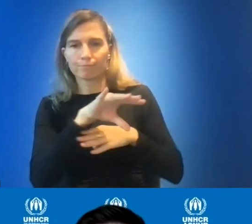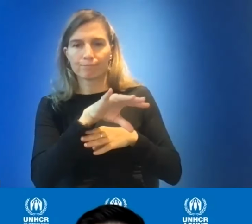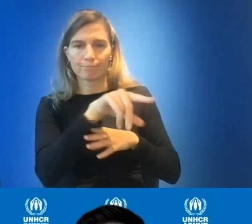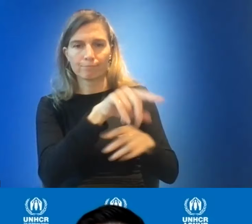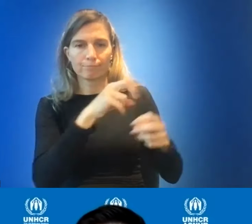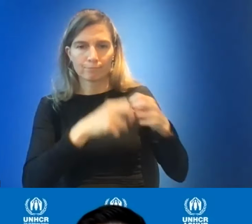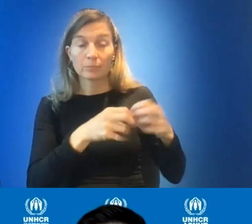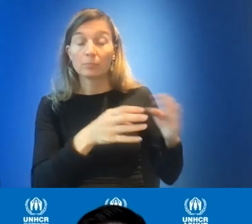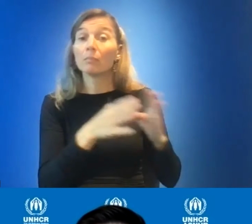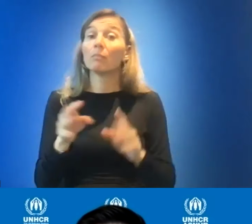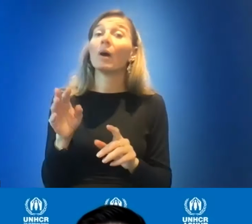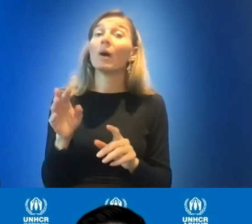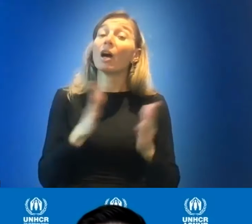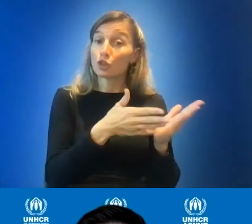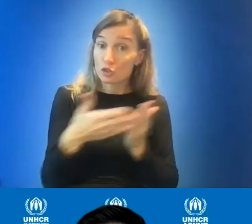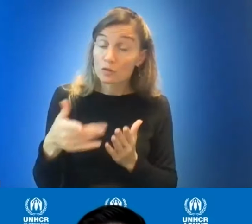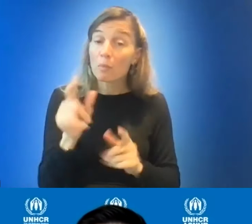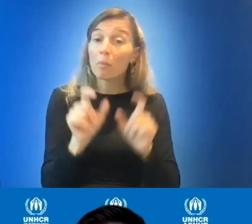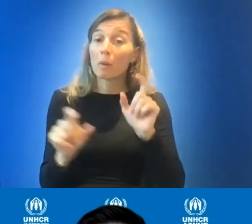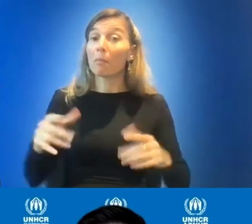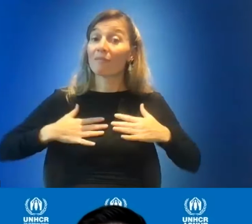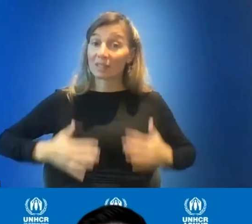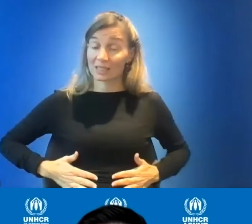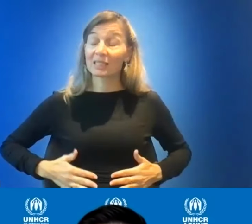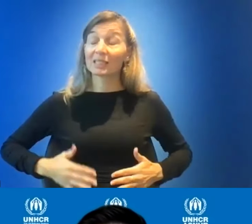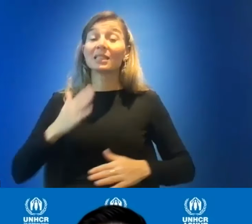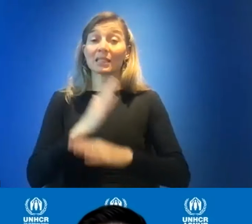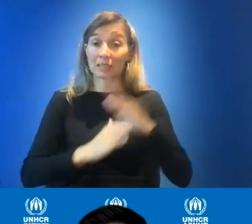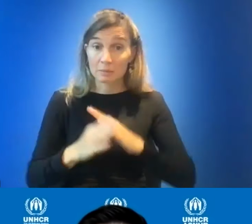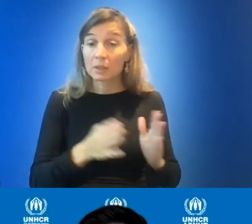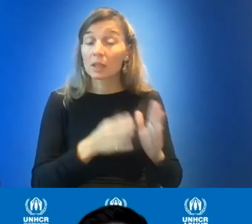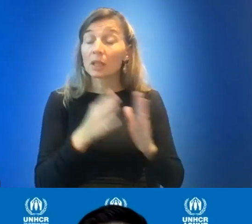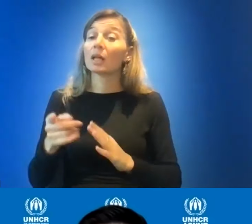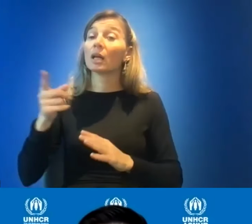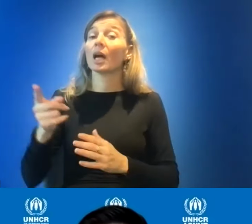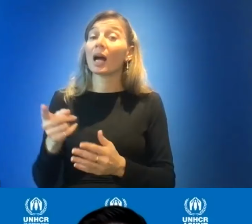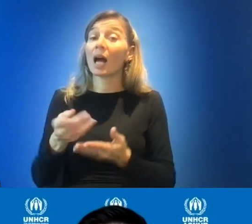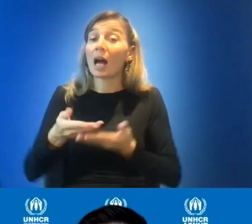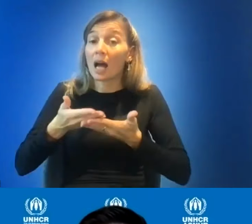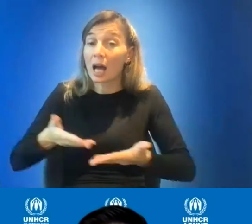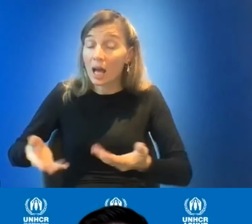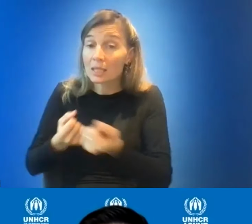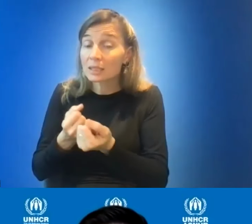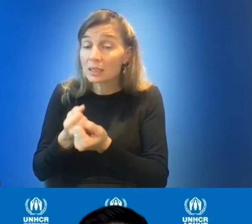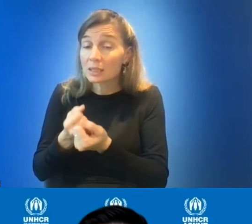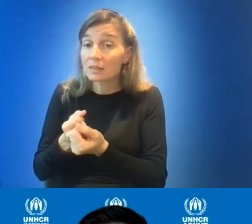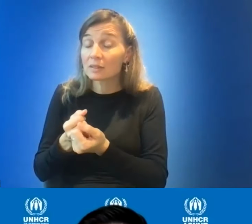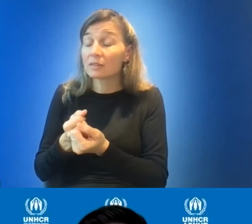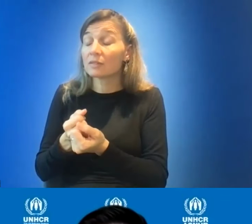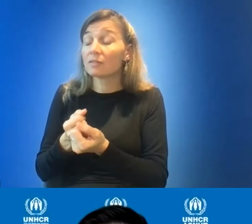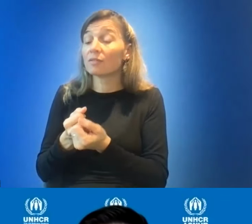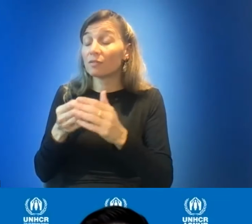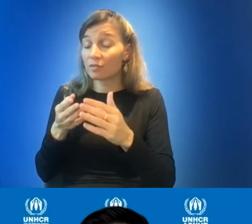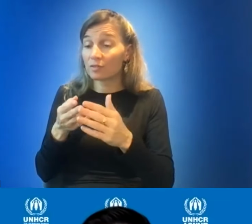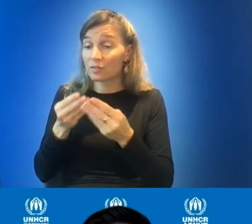physical disabilities. There were operational support for assistive devices and access to cash, training